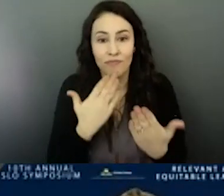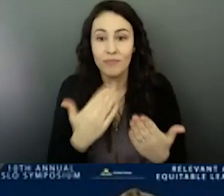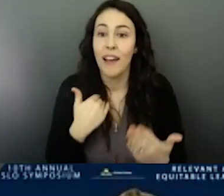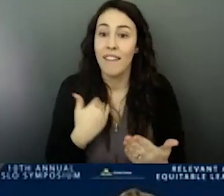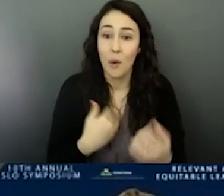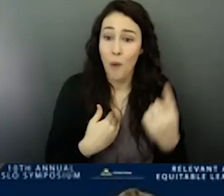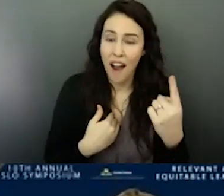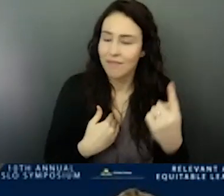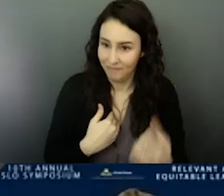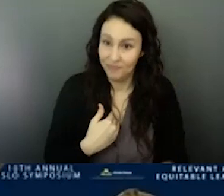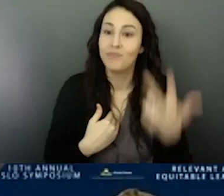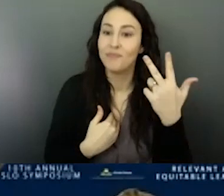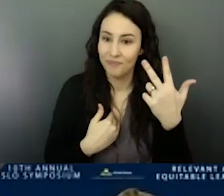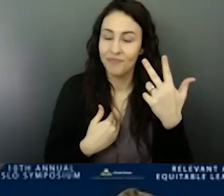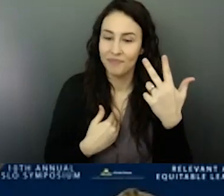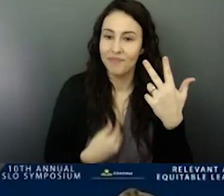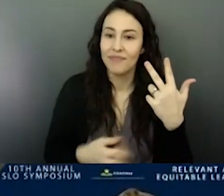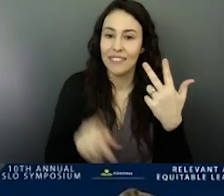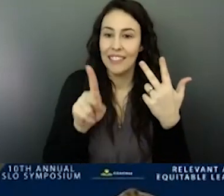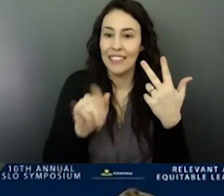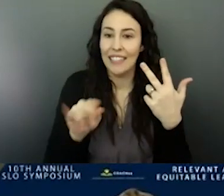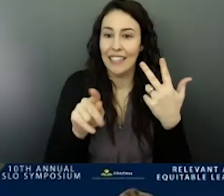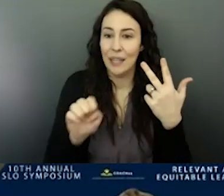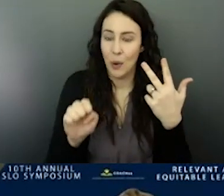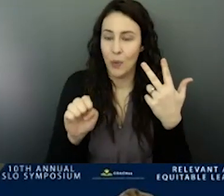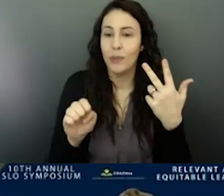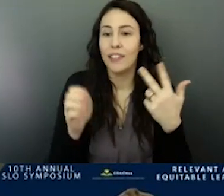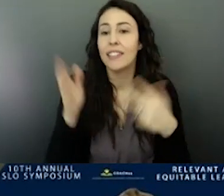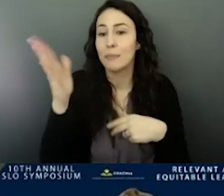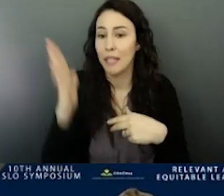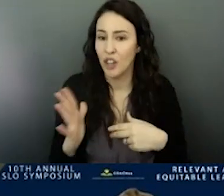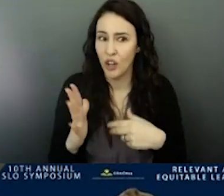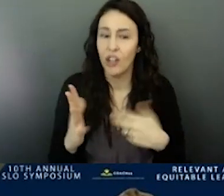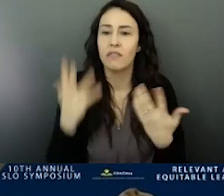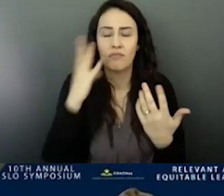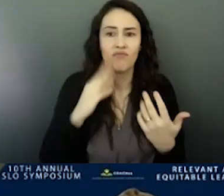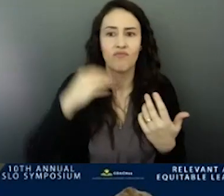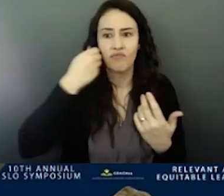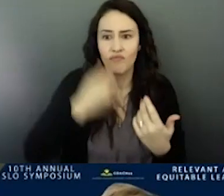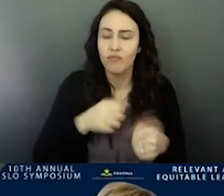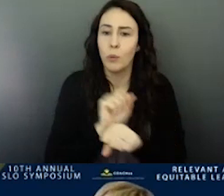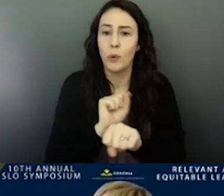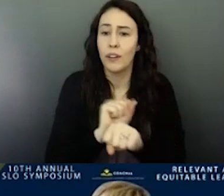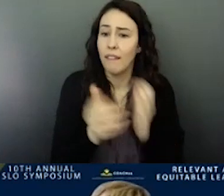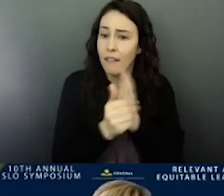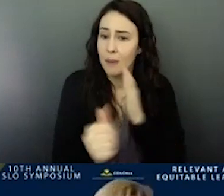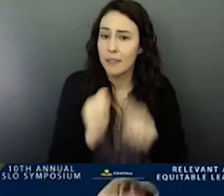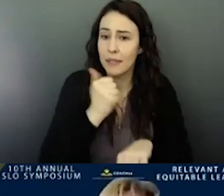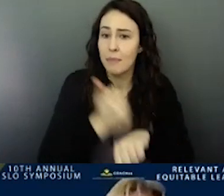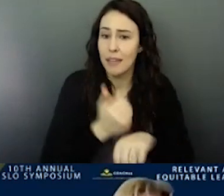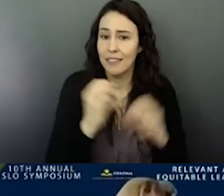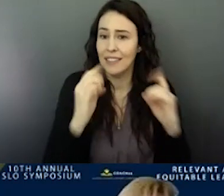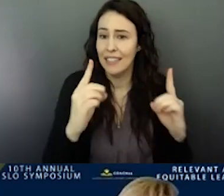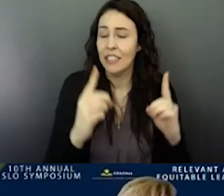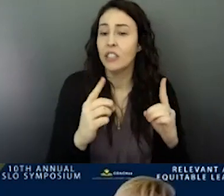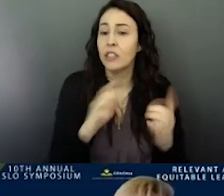3 keynote speakers who have extensive experience working at competency-based education institutions.